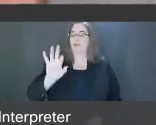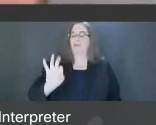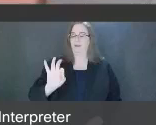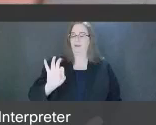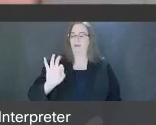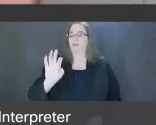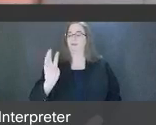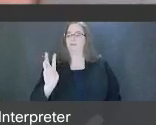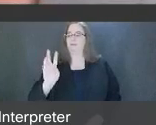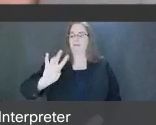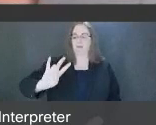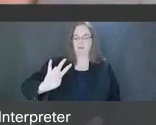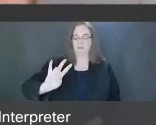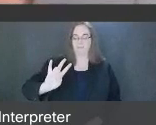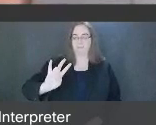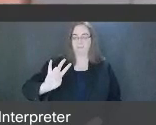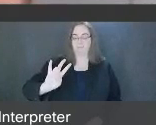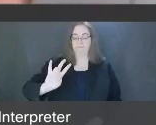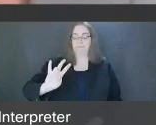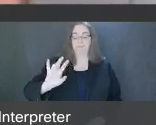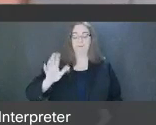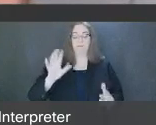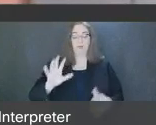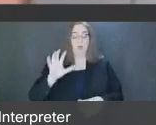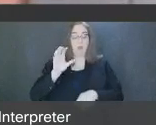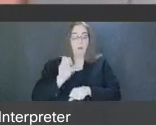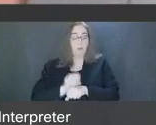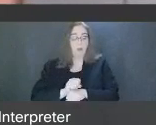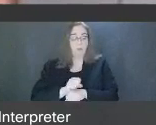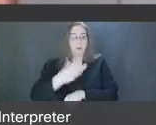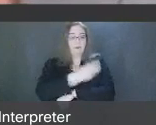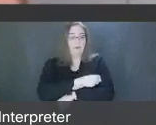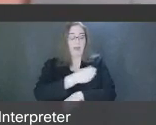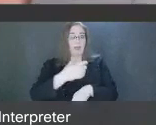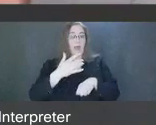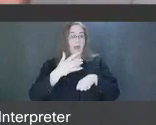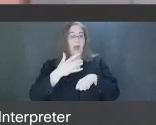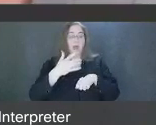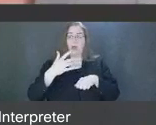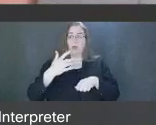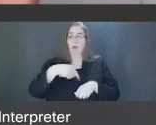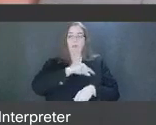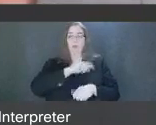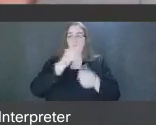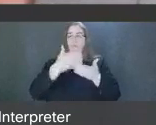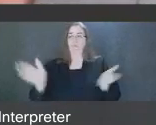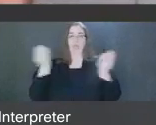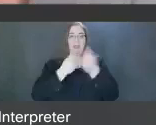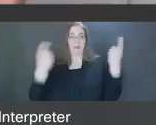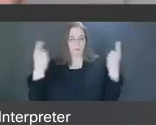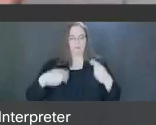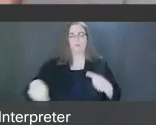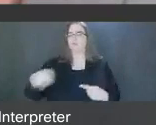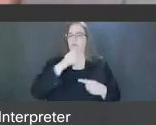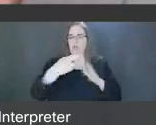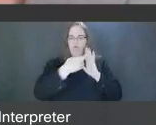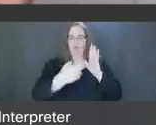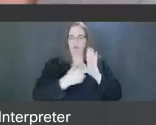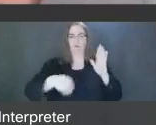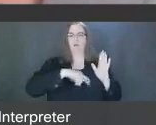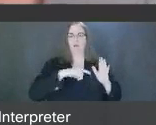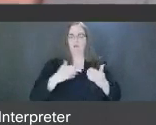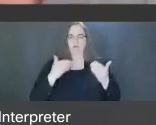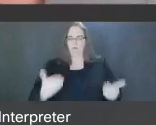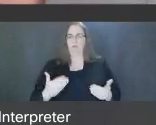833-875-3967. Now that vaccine appointment eligibility is open to all, anyone can register with us to receive the